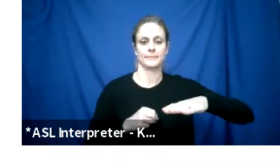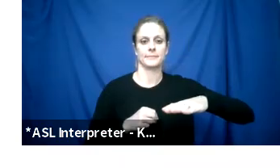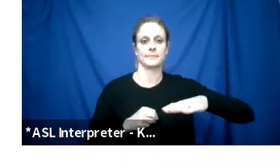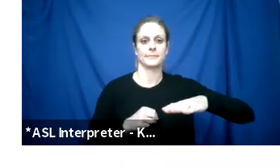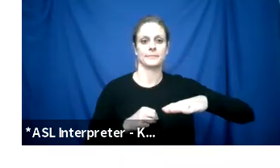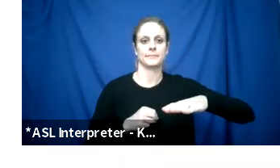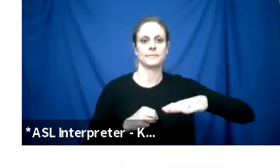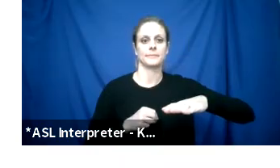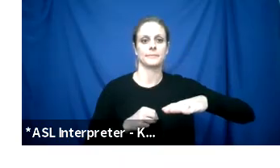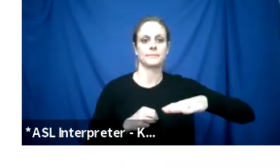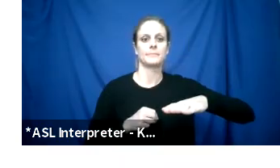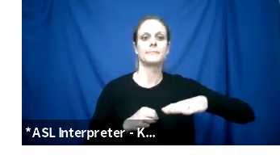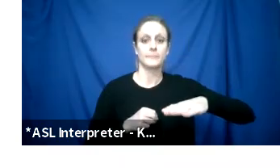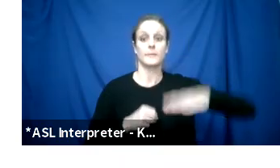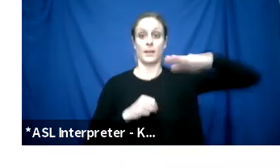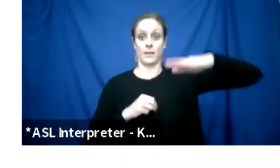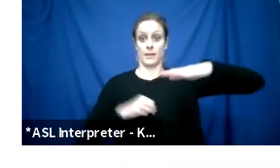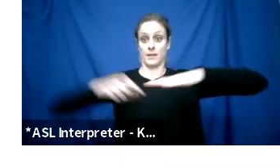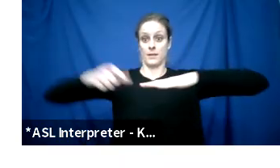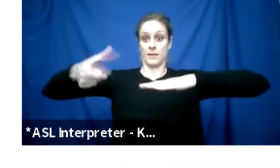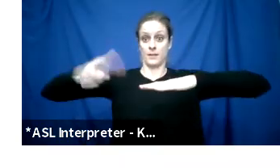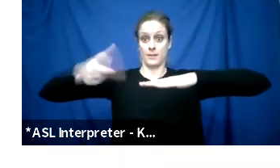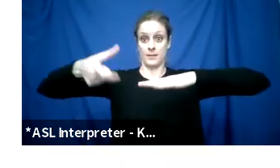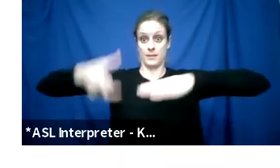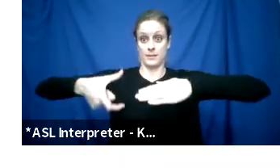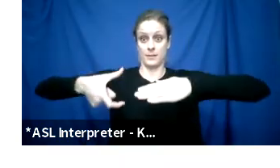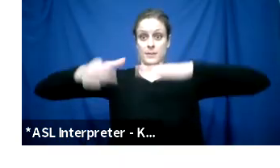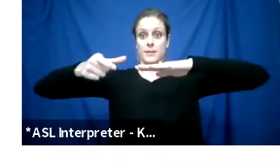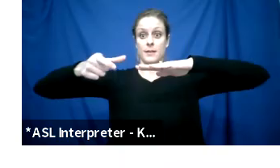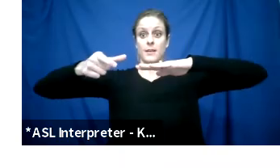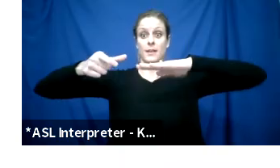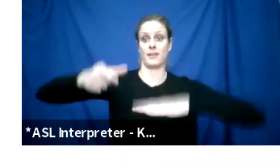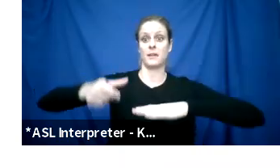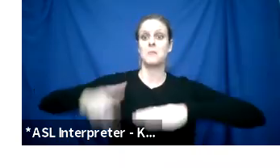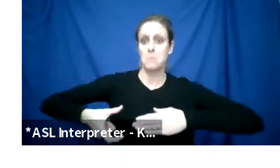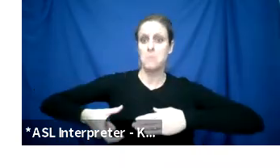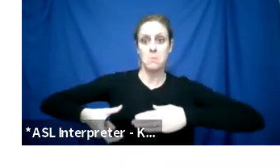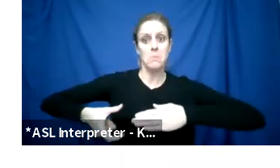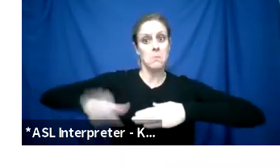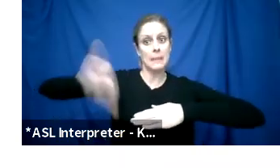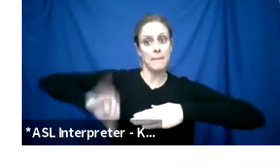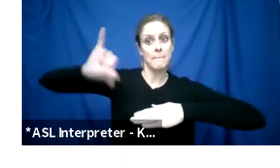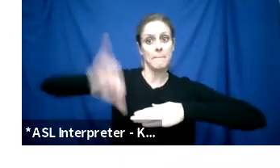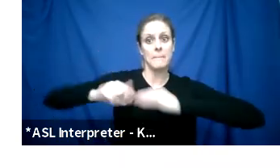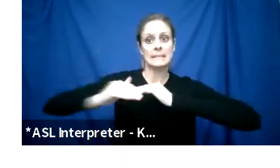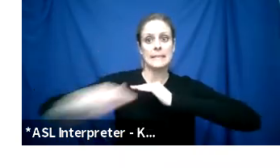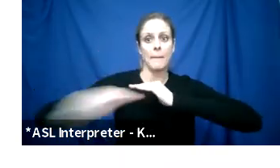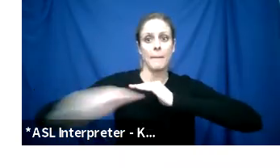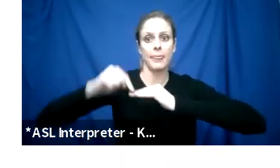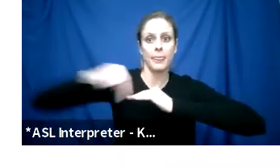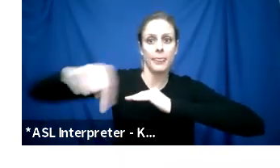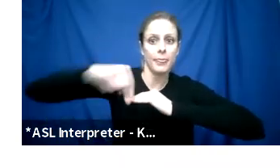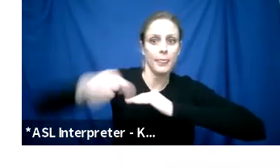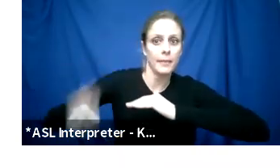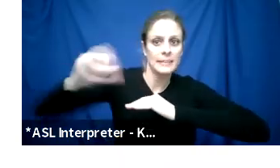identifying a lowered portion of a counter that's at least the same depth as the higher portion that somebody at a standing position would be using as